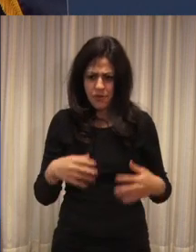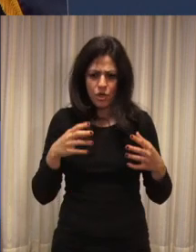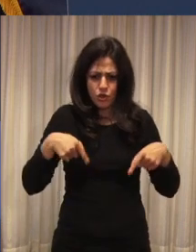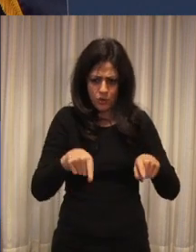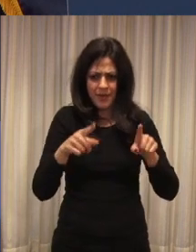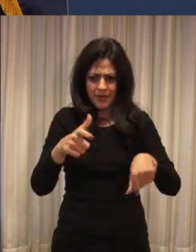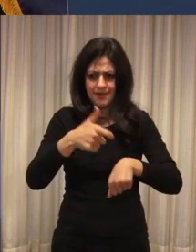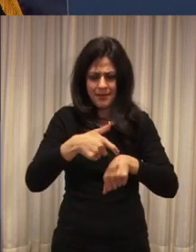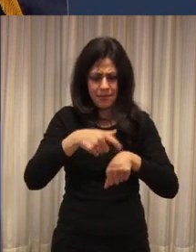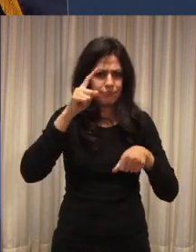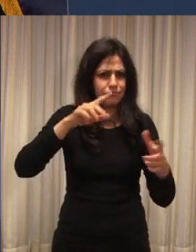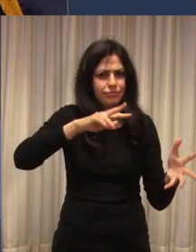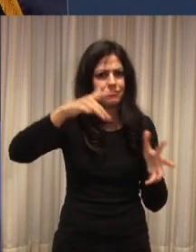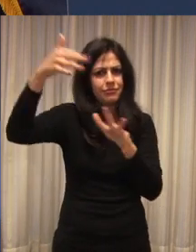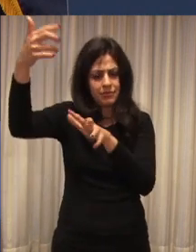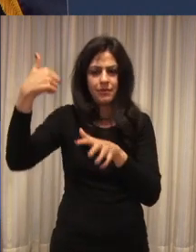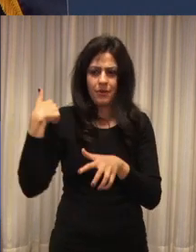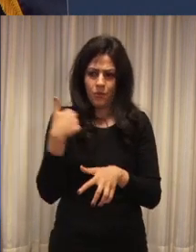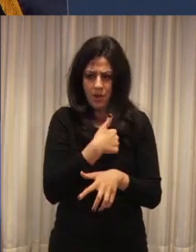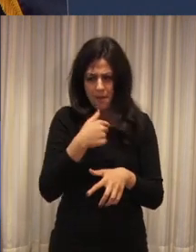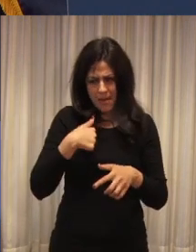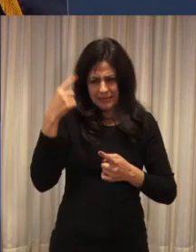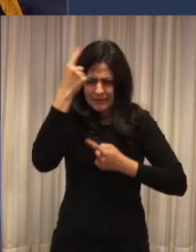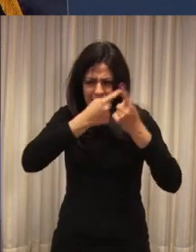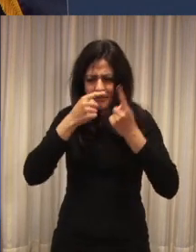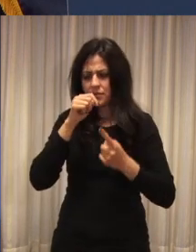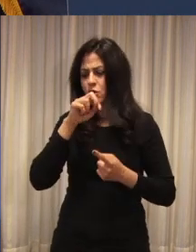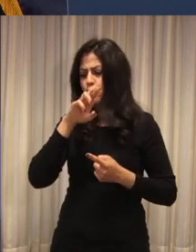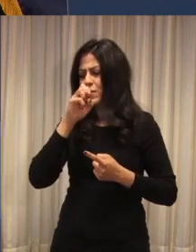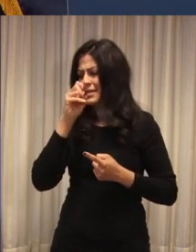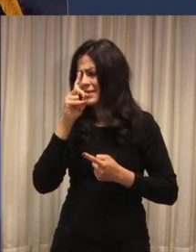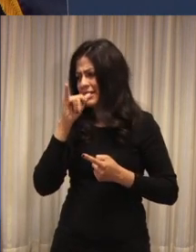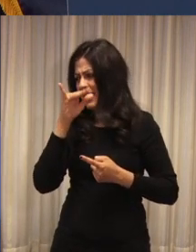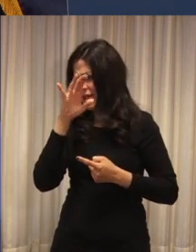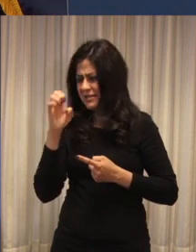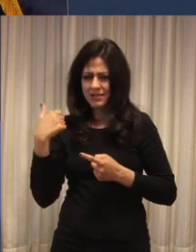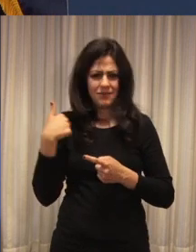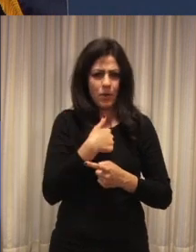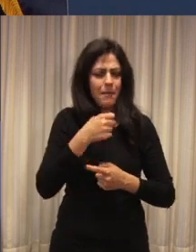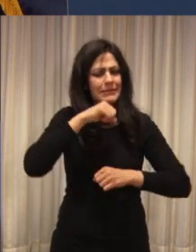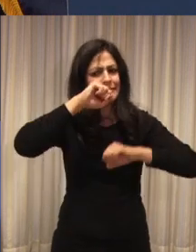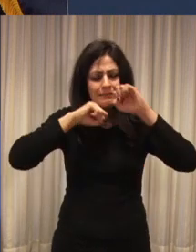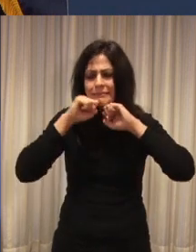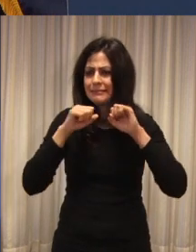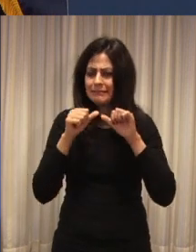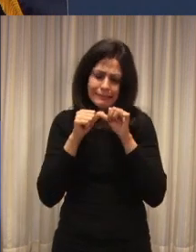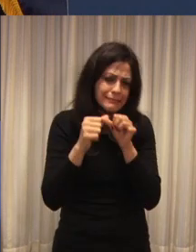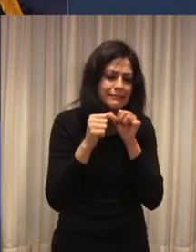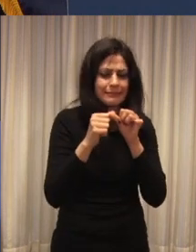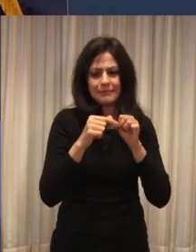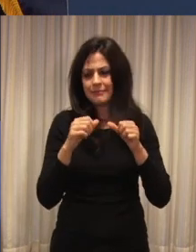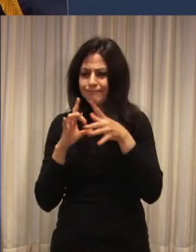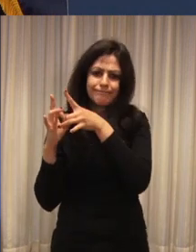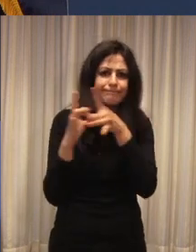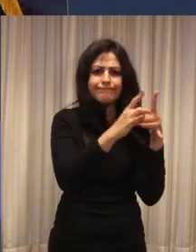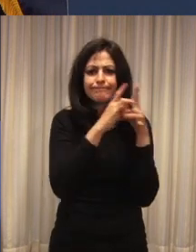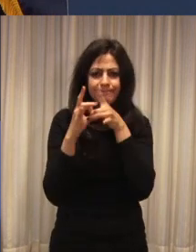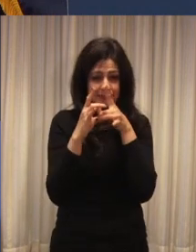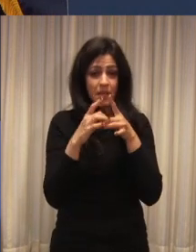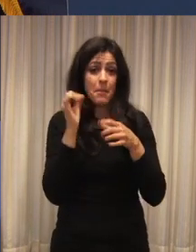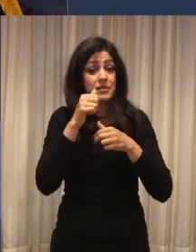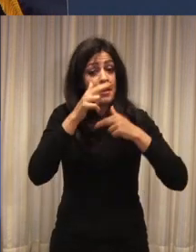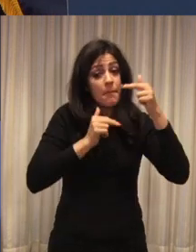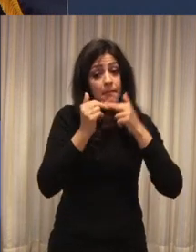community have to be resilient in the face of these challenges. And that's about everyone working together. It's about building a structure